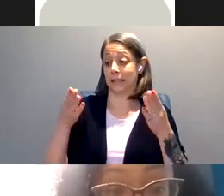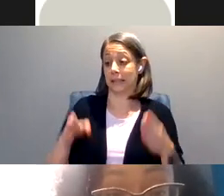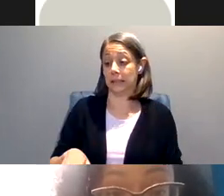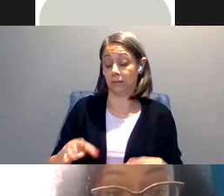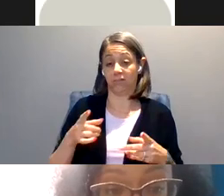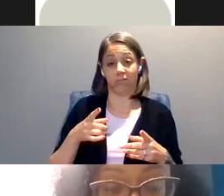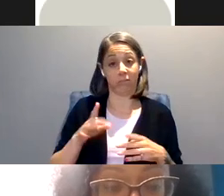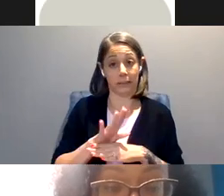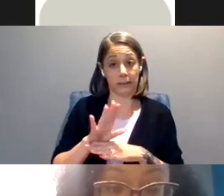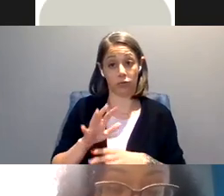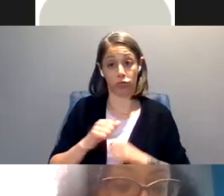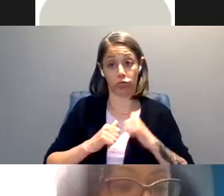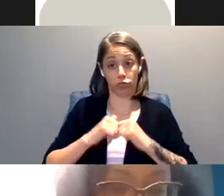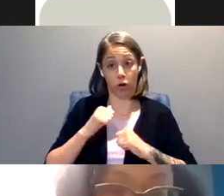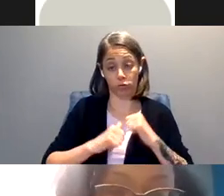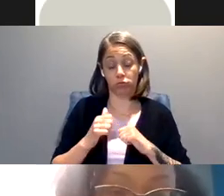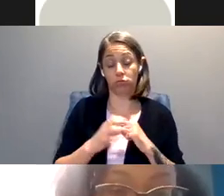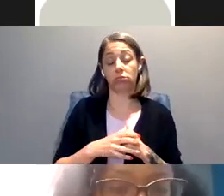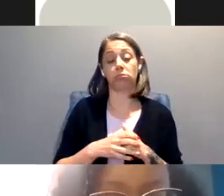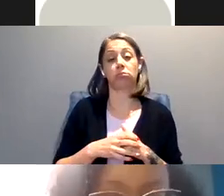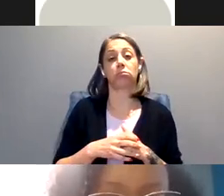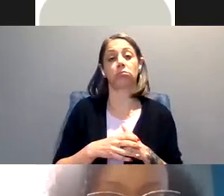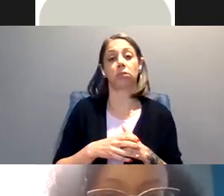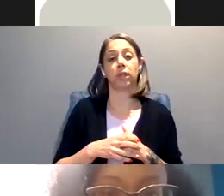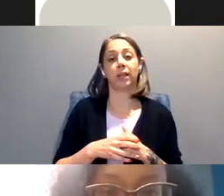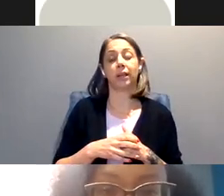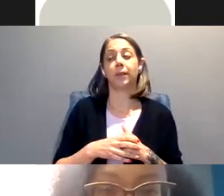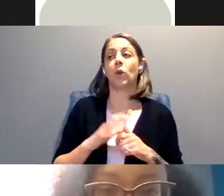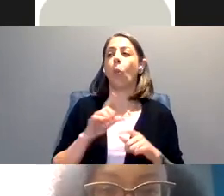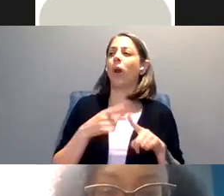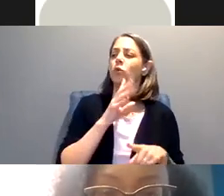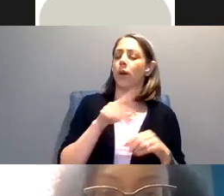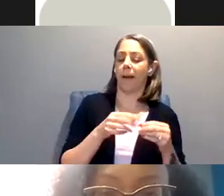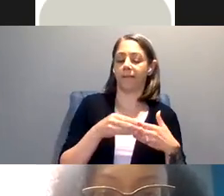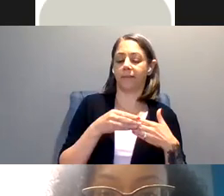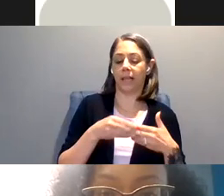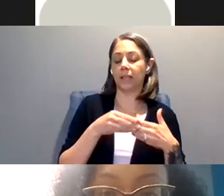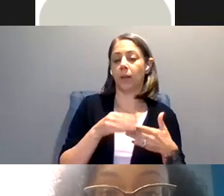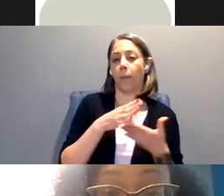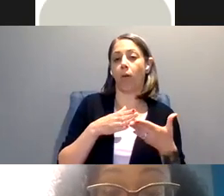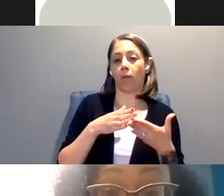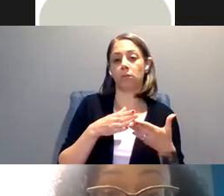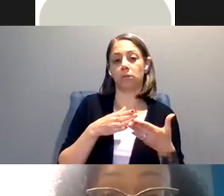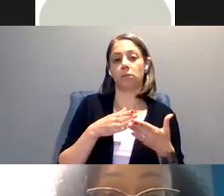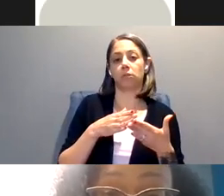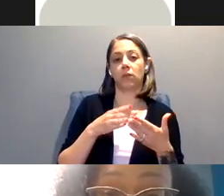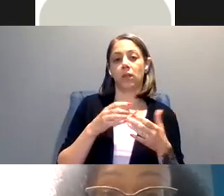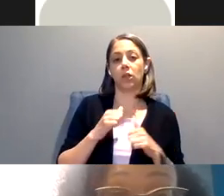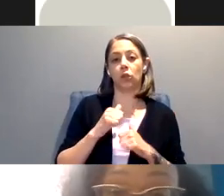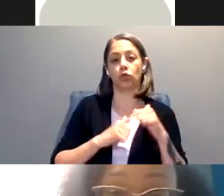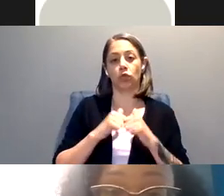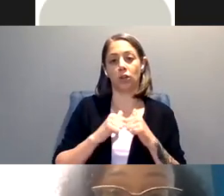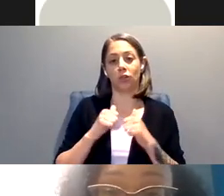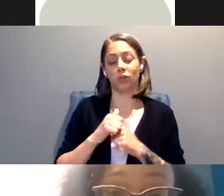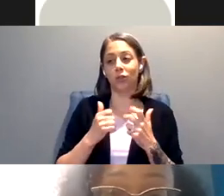based around, when I was talking about the kind of flexibility elements of this, it gets structured around